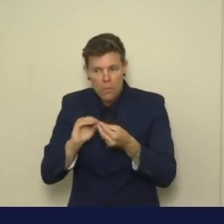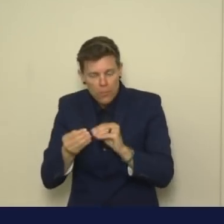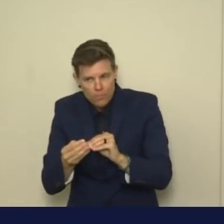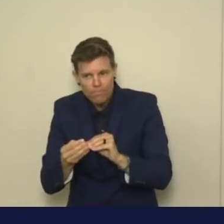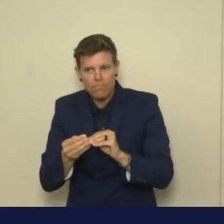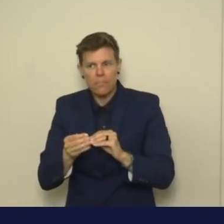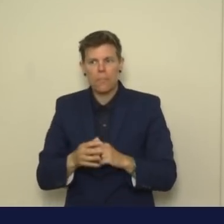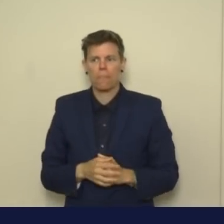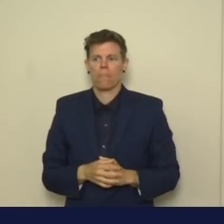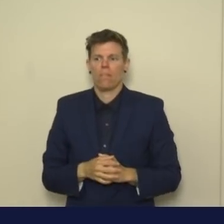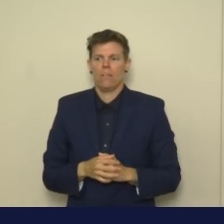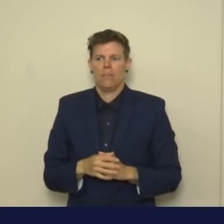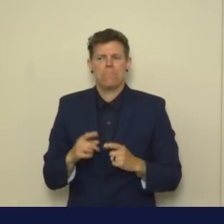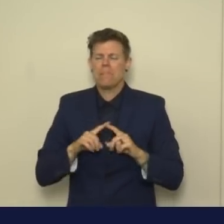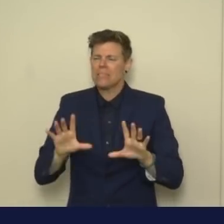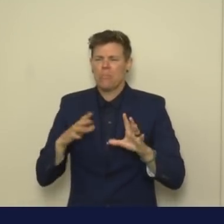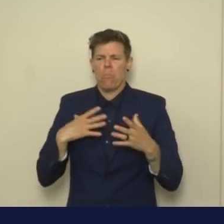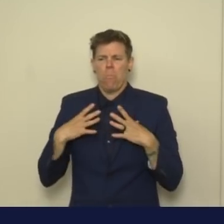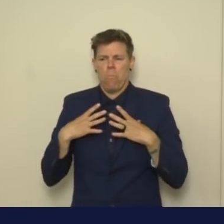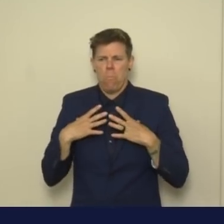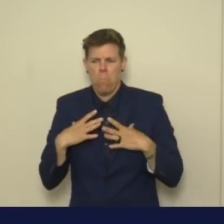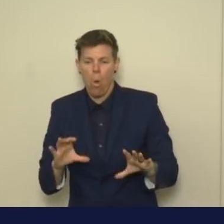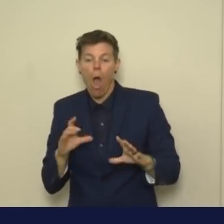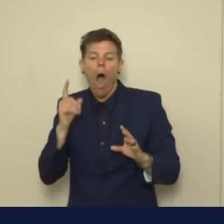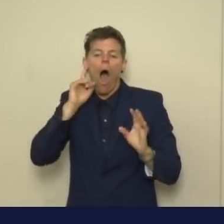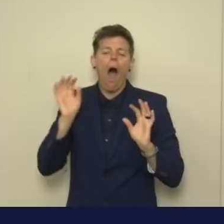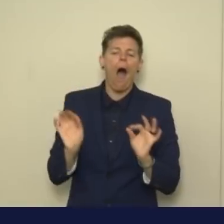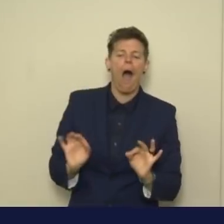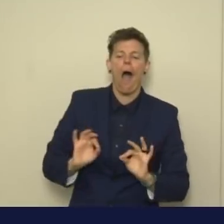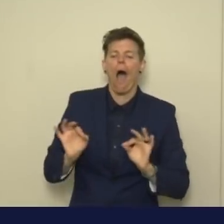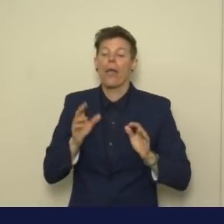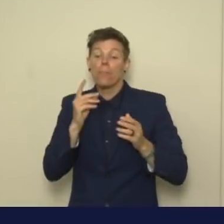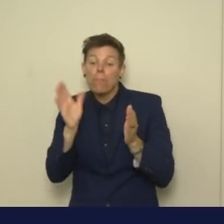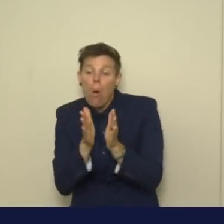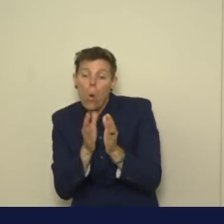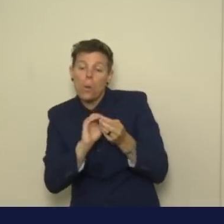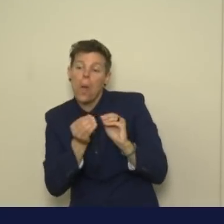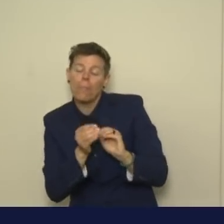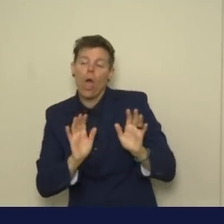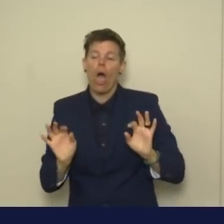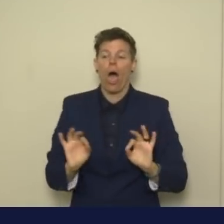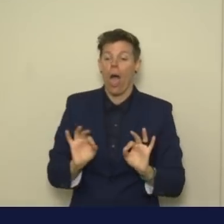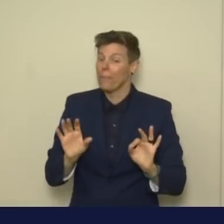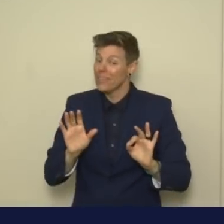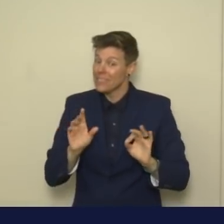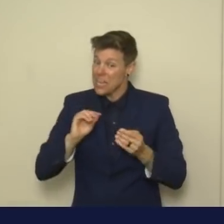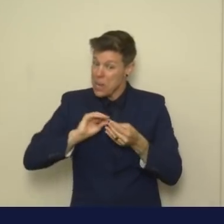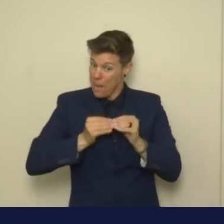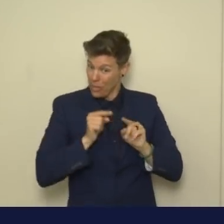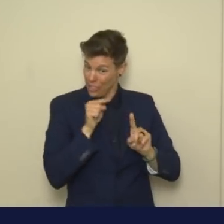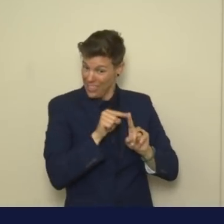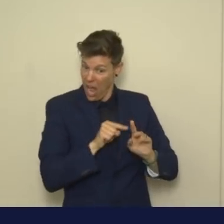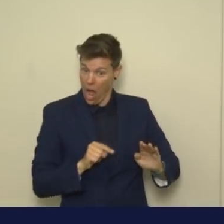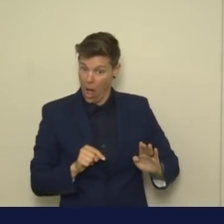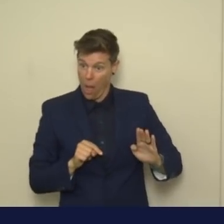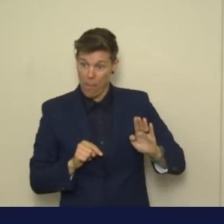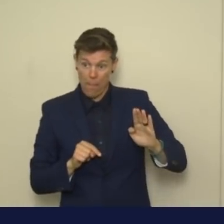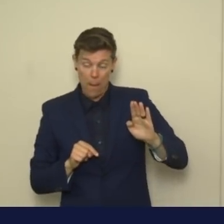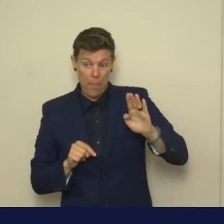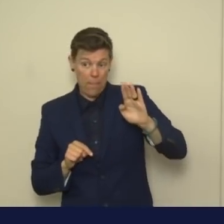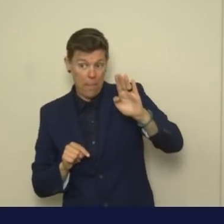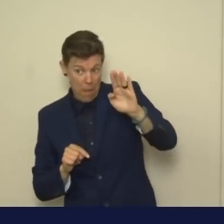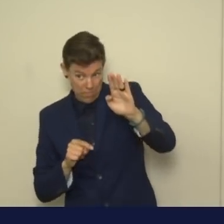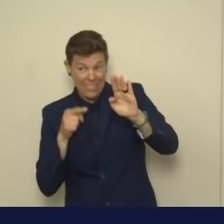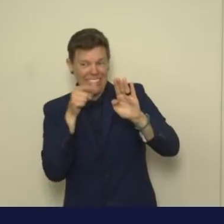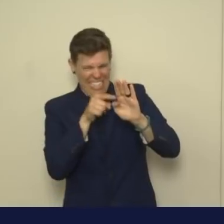data point, and that is, remember that as we have increasing cases, we have a 2-week or so delay in what